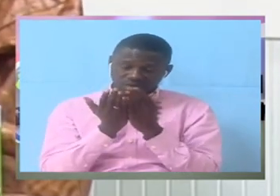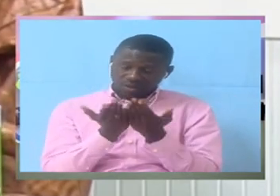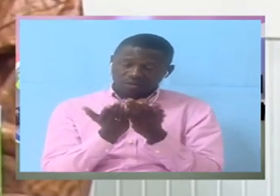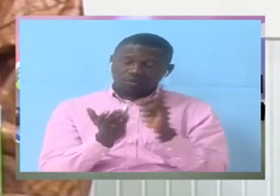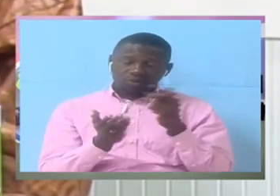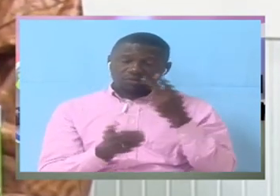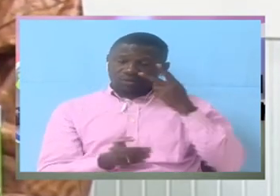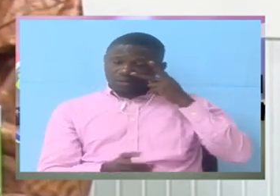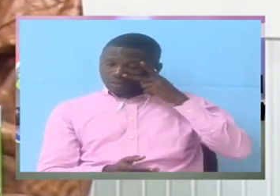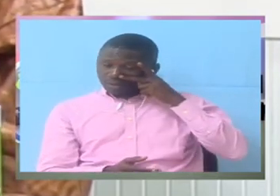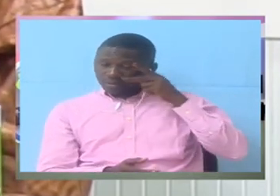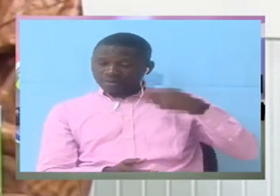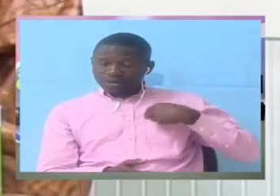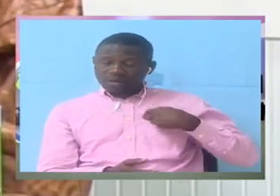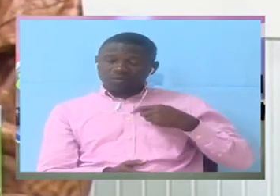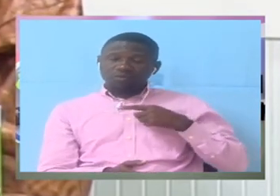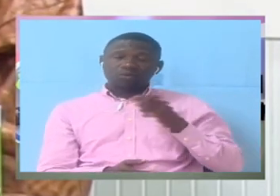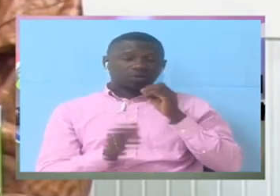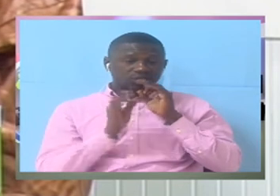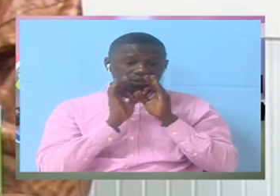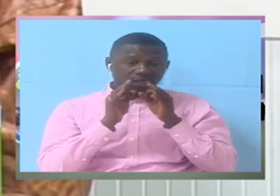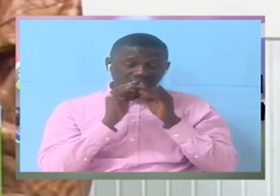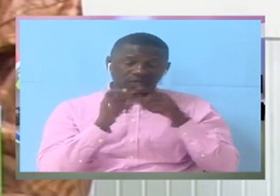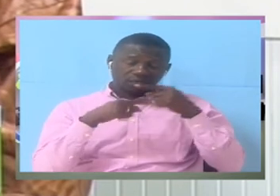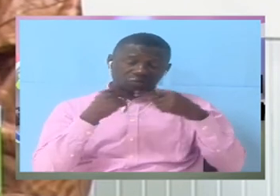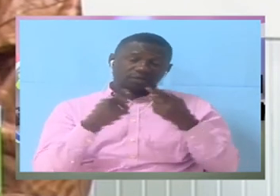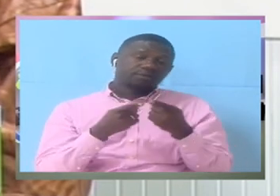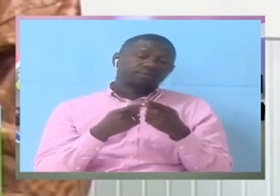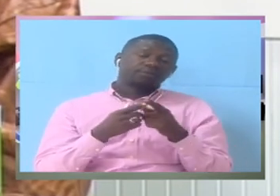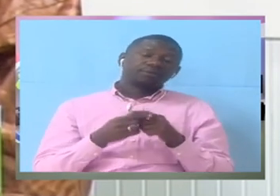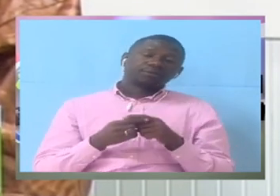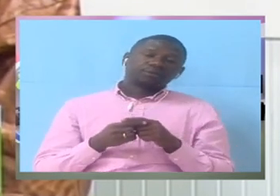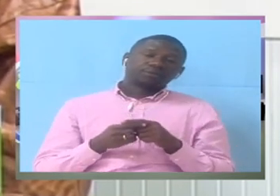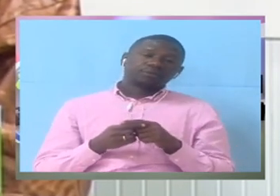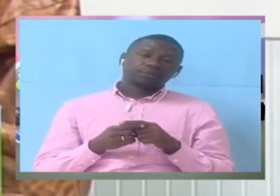What I saw with my eyes and what was said.